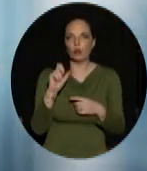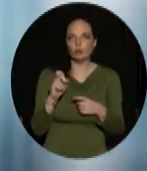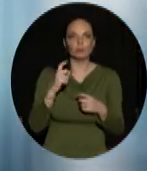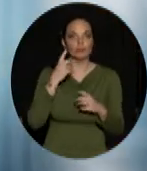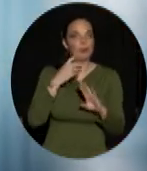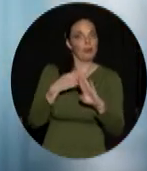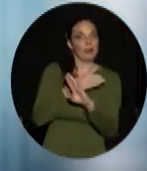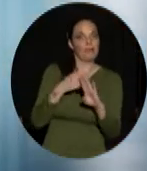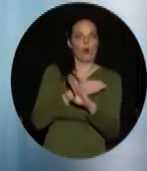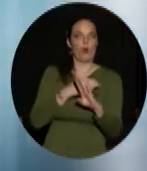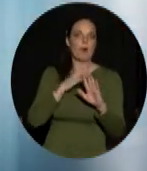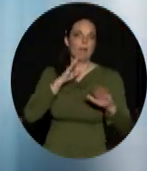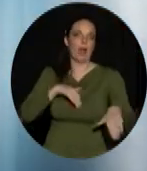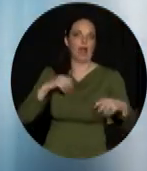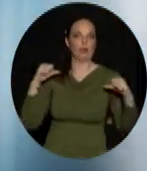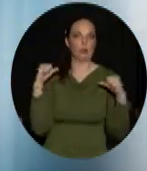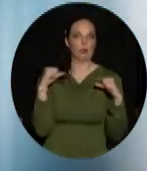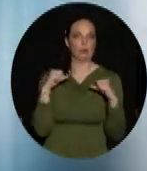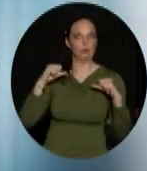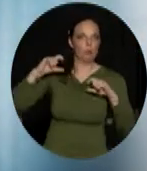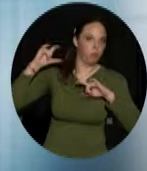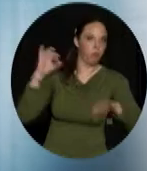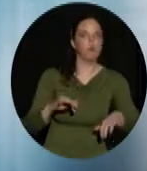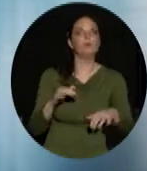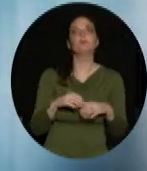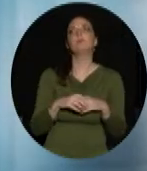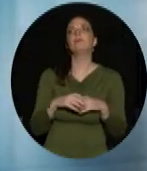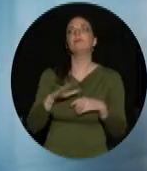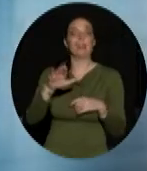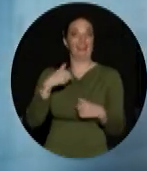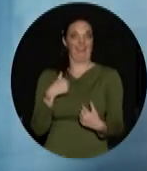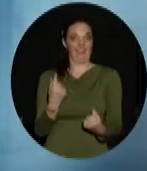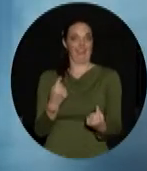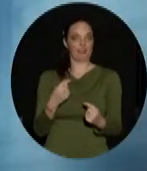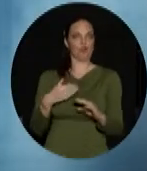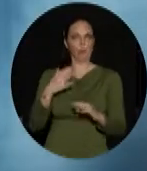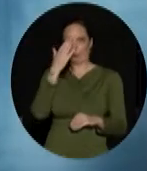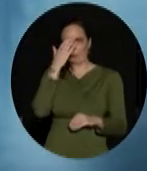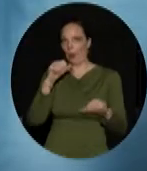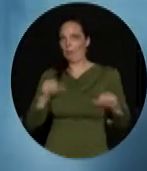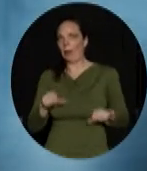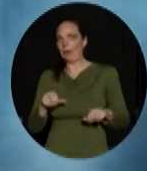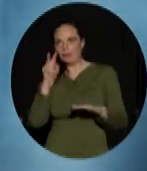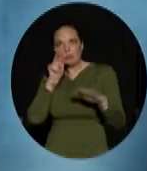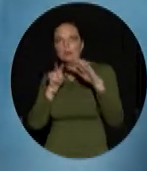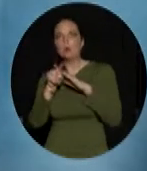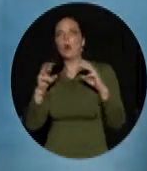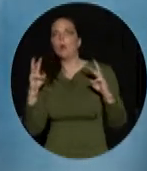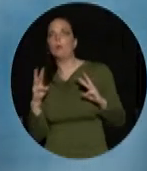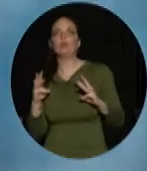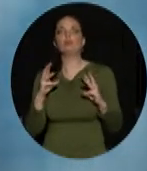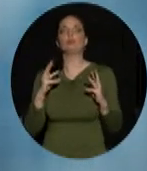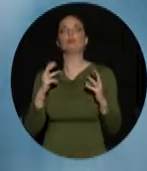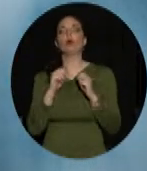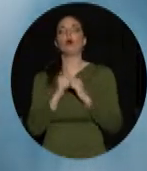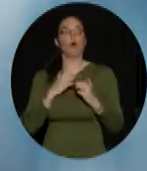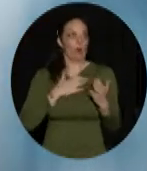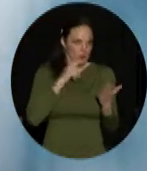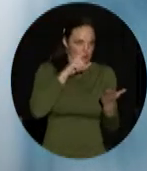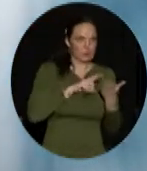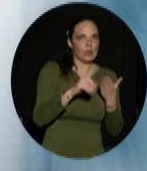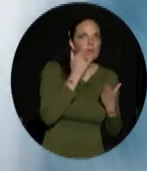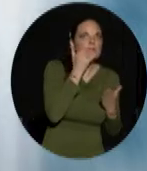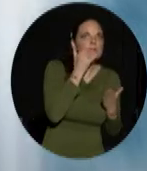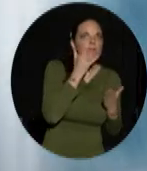of the things I always do when we know that it's going to be potential for severe weather, whether it's winter weather or any other kind of weather, is making sure my phone is charged, making